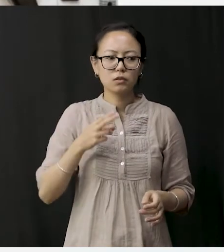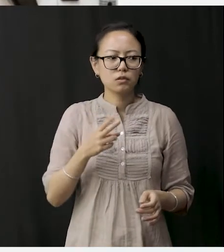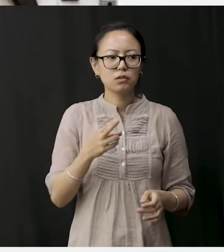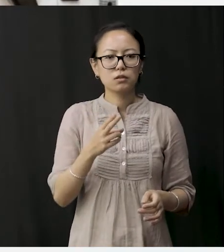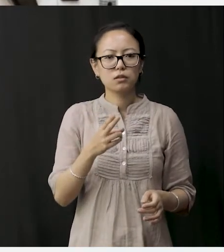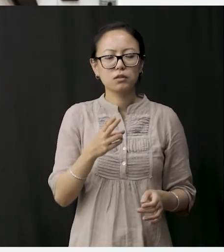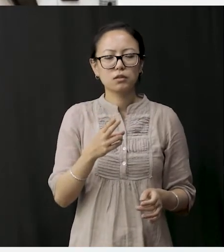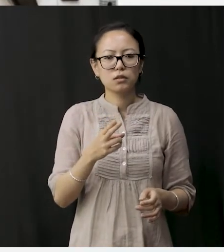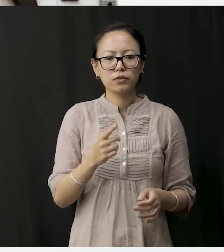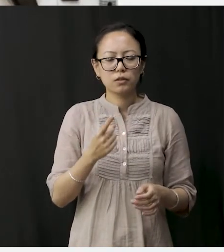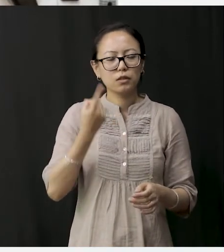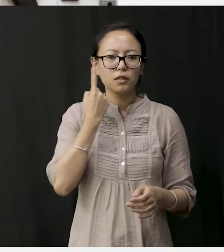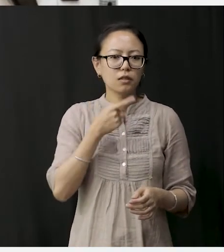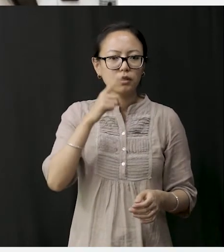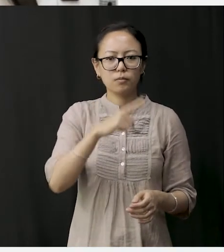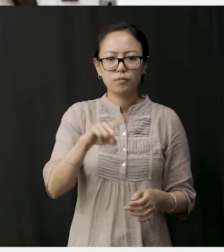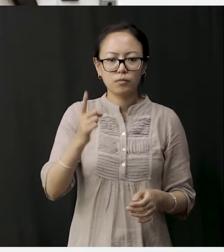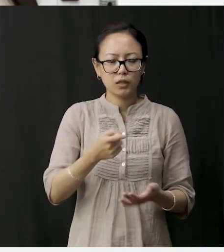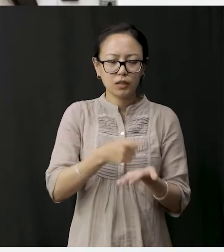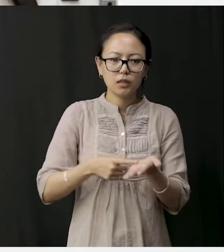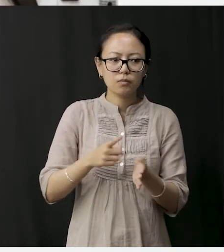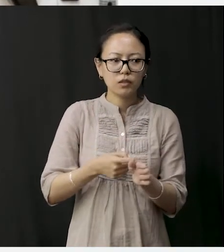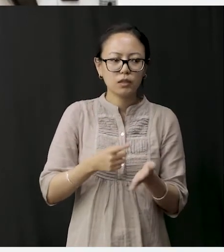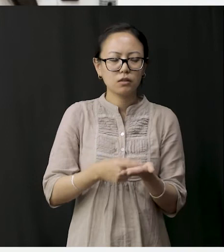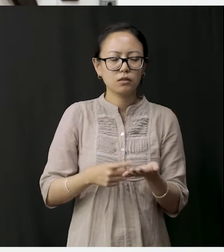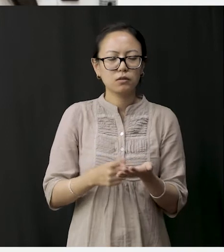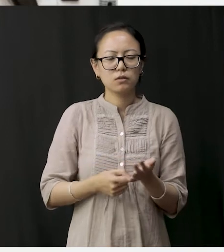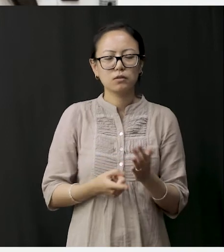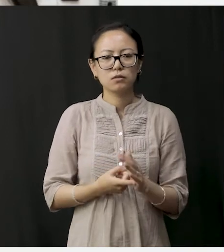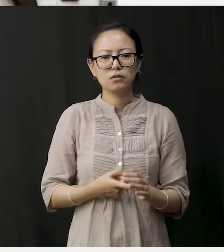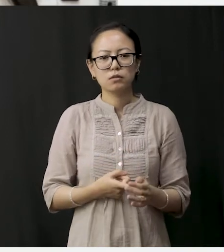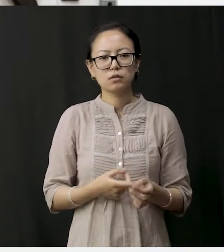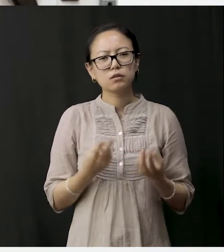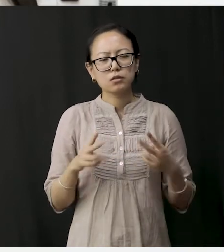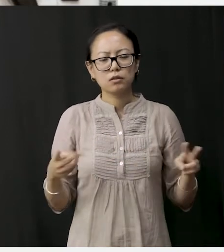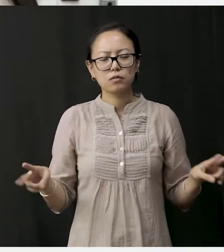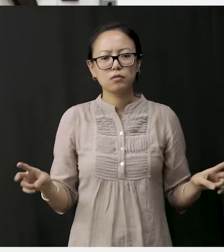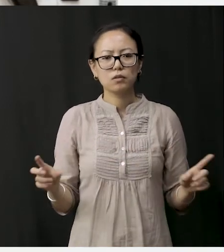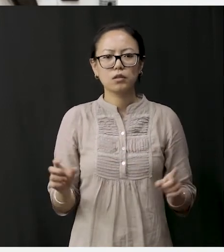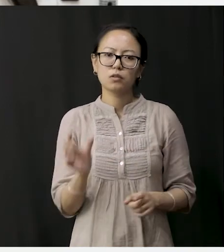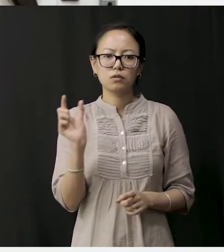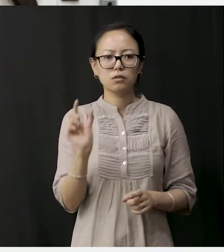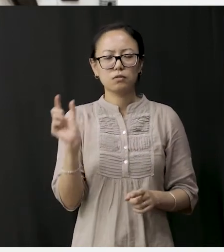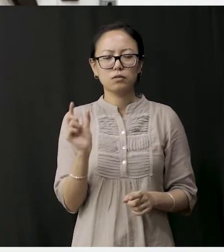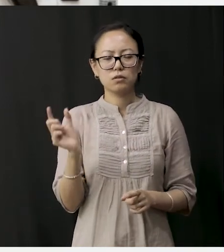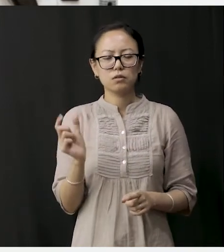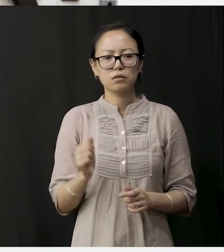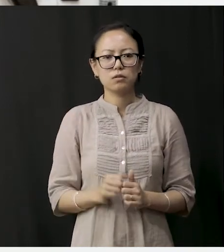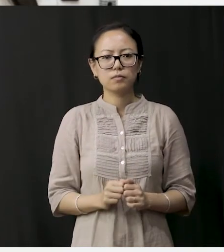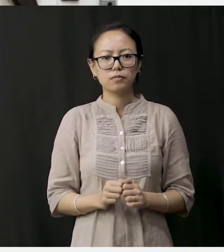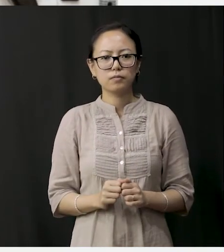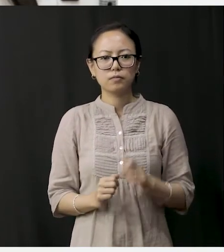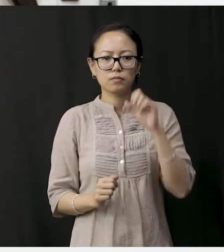there, the blade is there, right? So the barber used all these things to do his work. Okay, and it